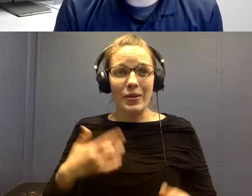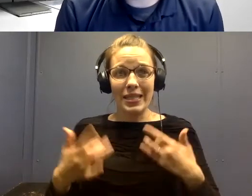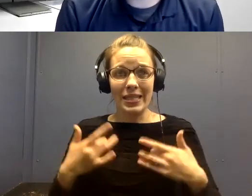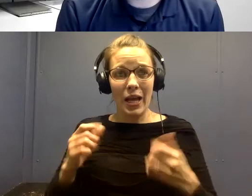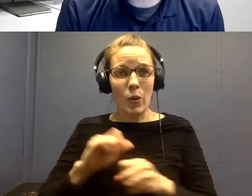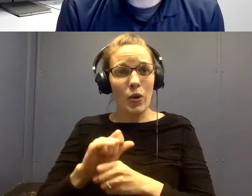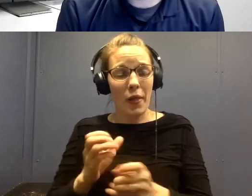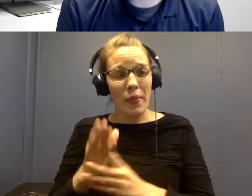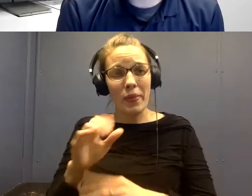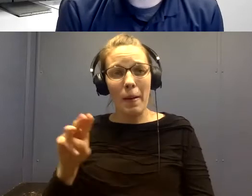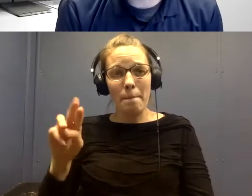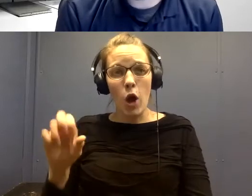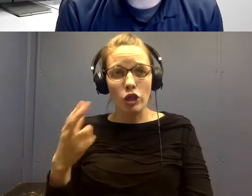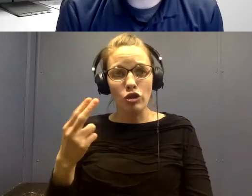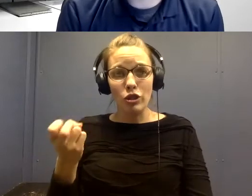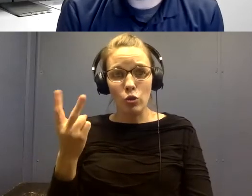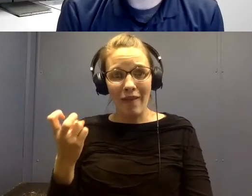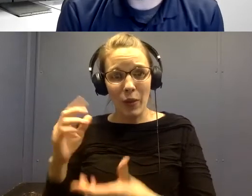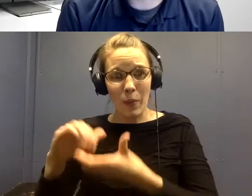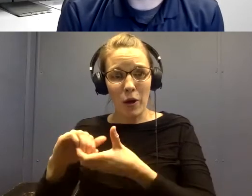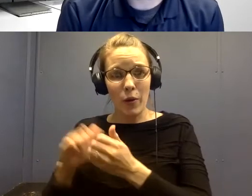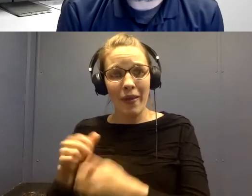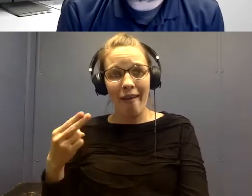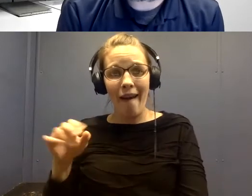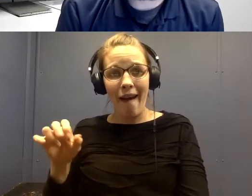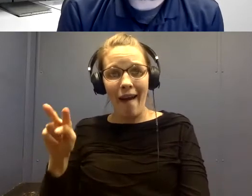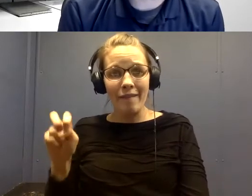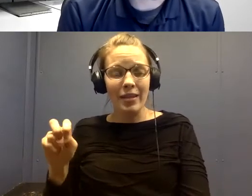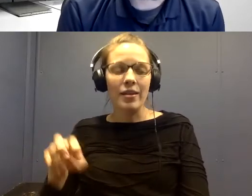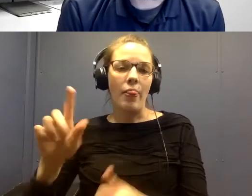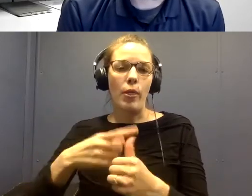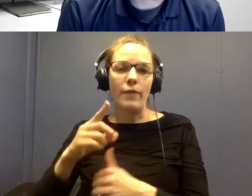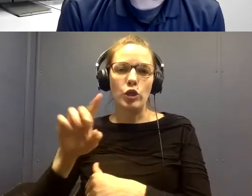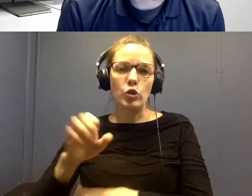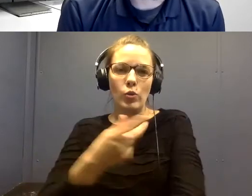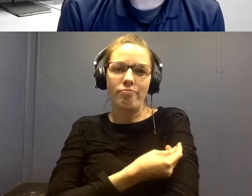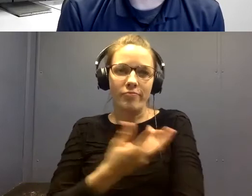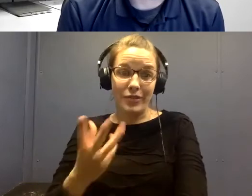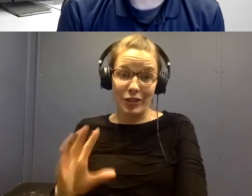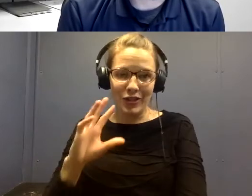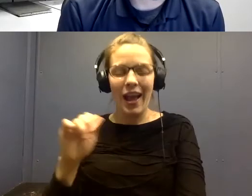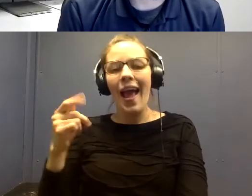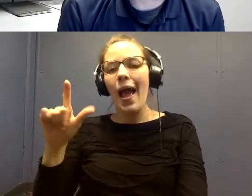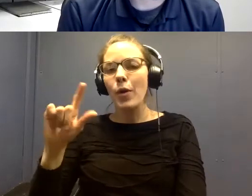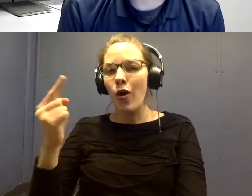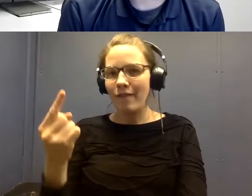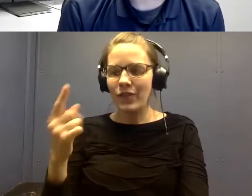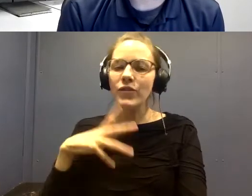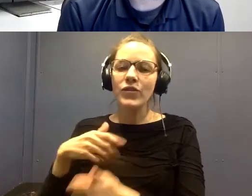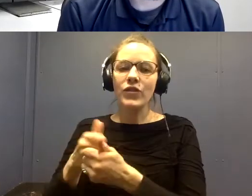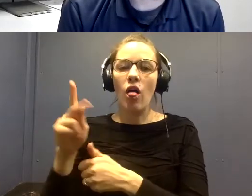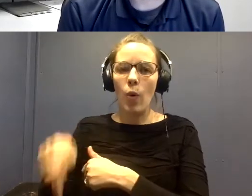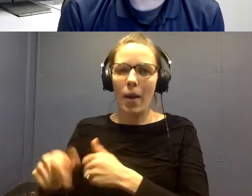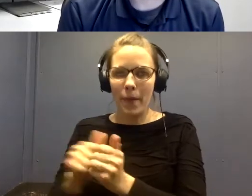we partnered with Hy-Vee, and we were able to do the first dose of vaccine. And then on April 1st, we followed up with